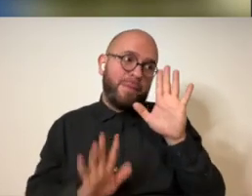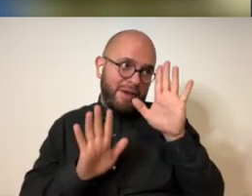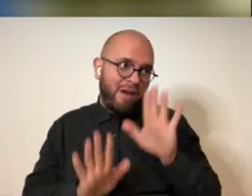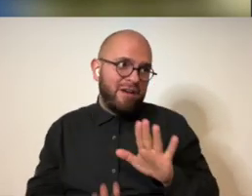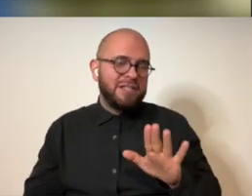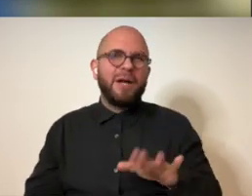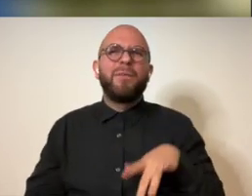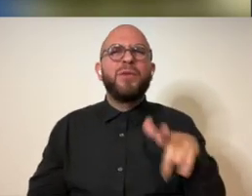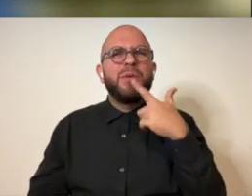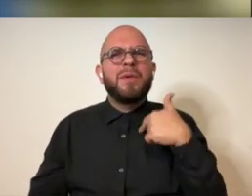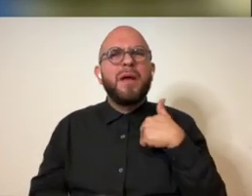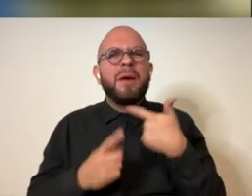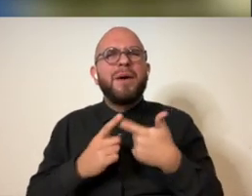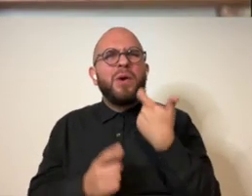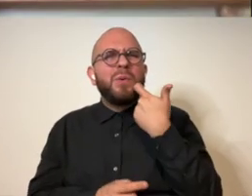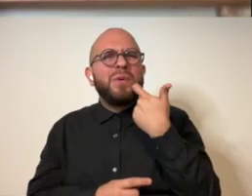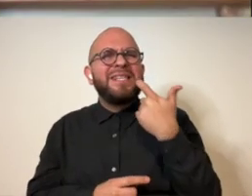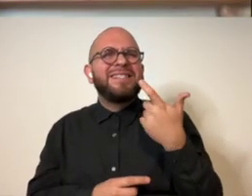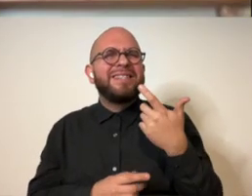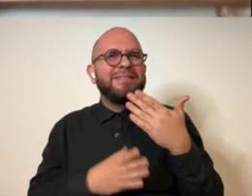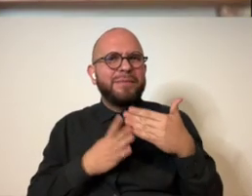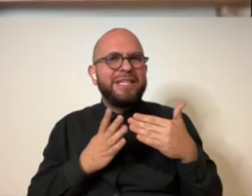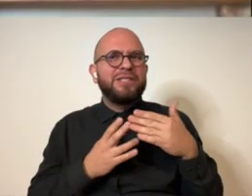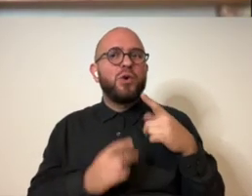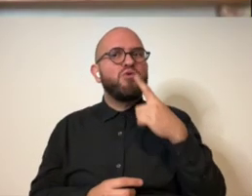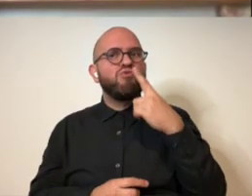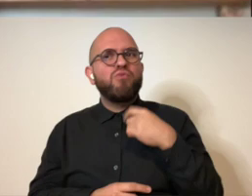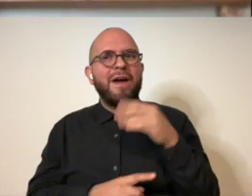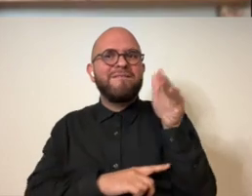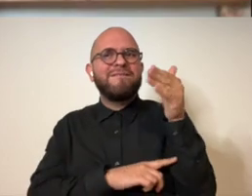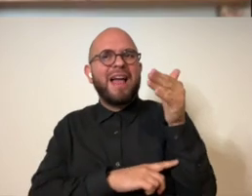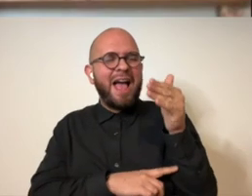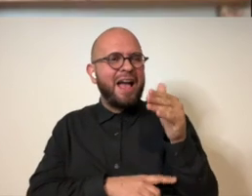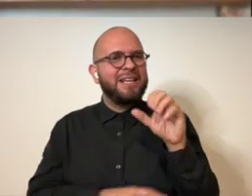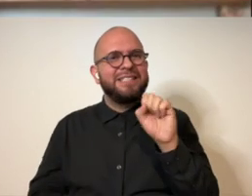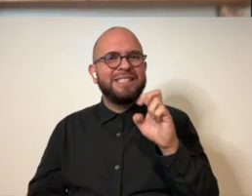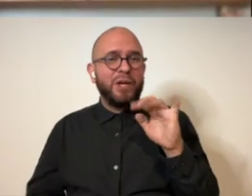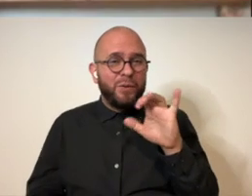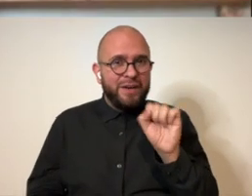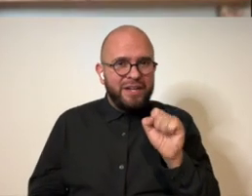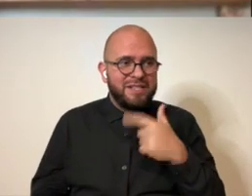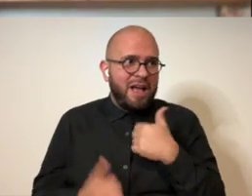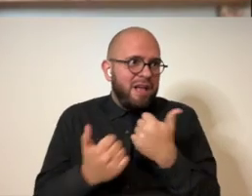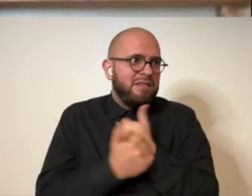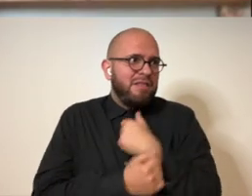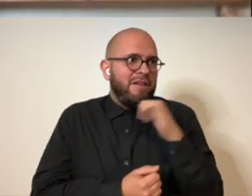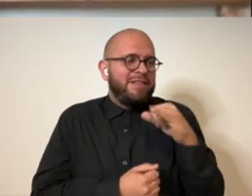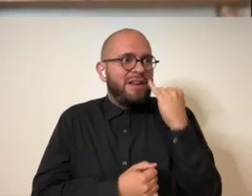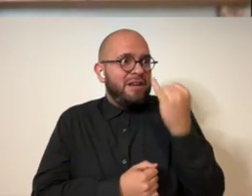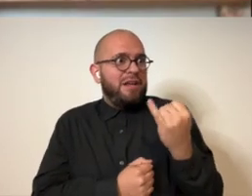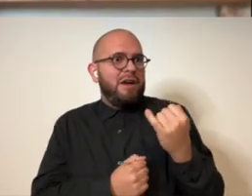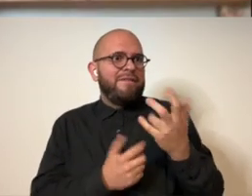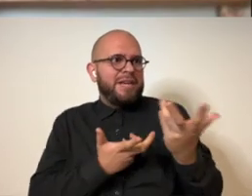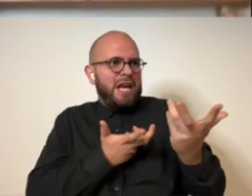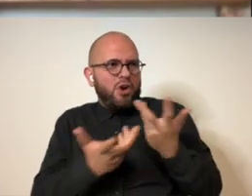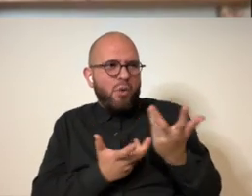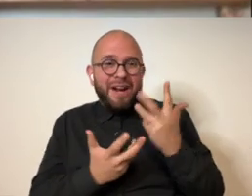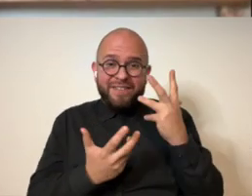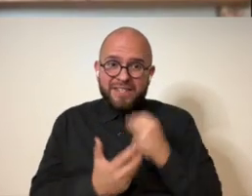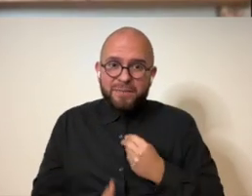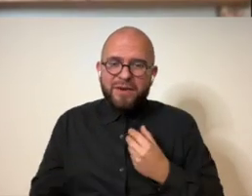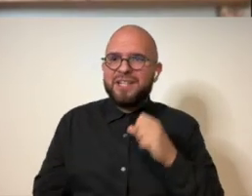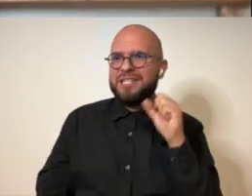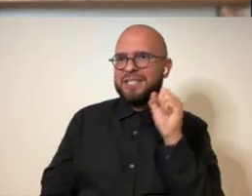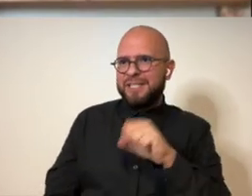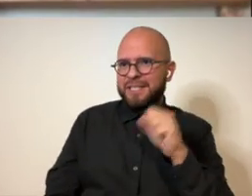pieces or that would be pretty awesome. You were telling me about your latest piece, the Red Flag series, which I really